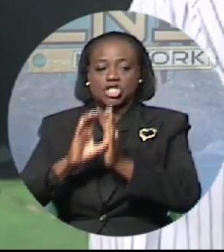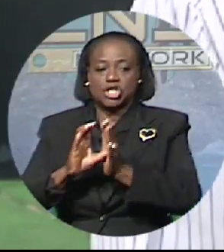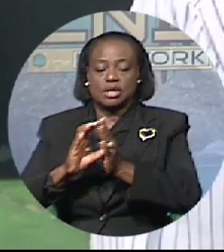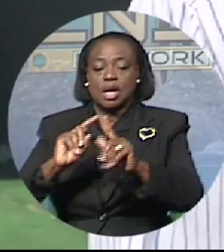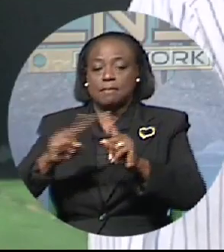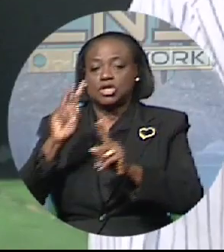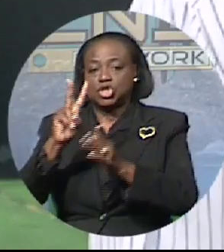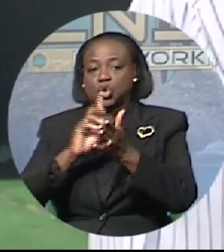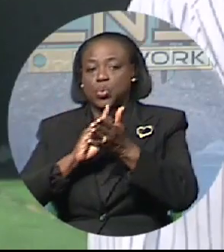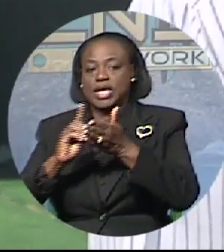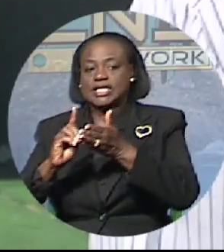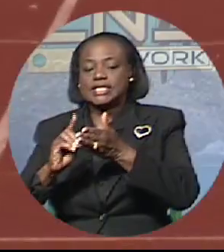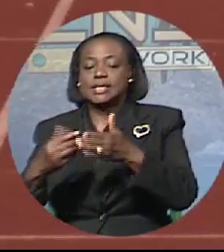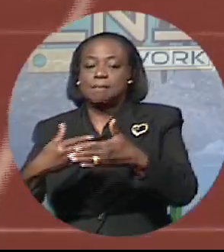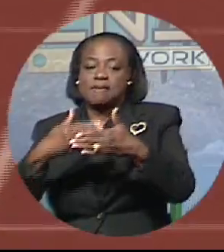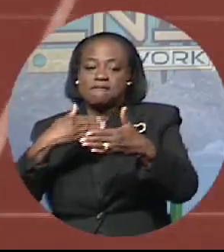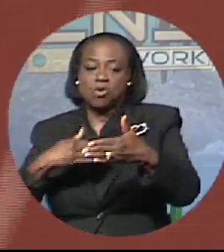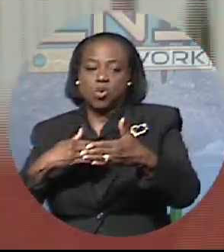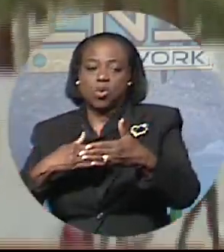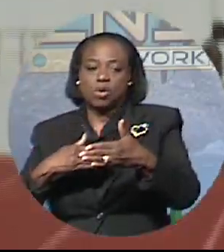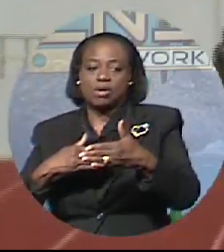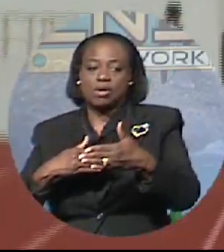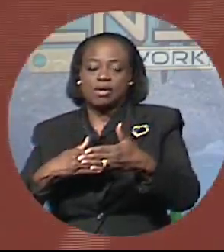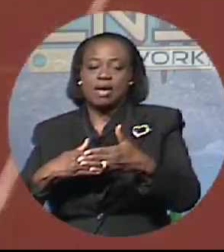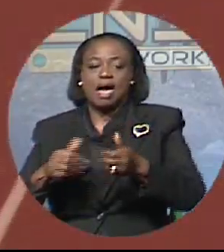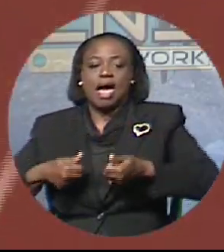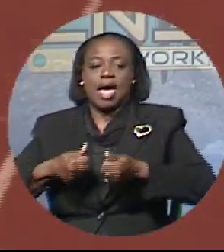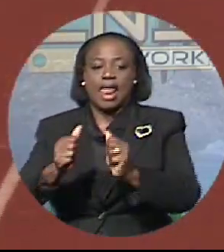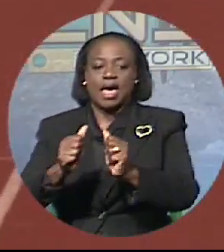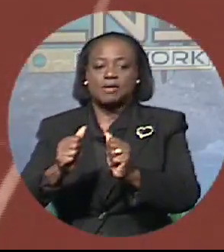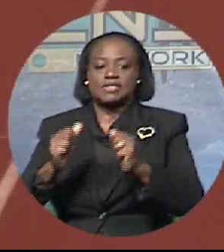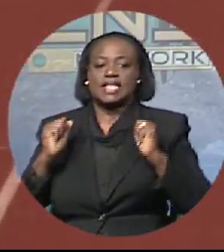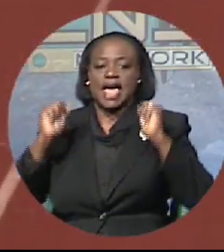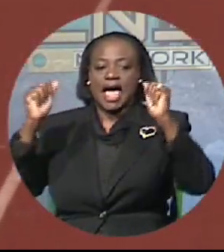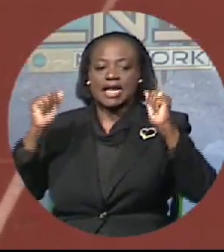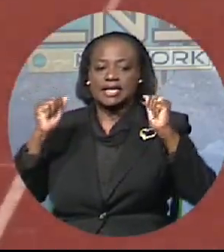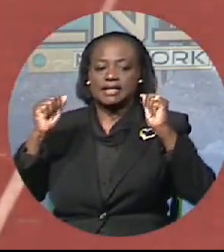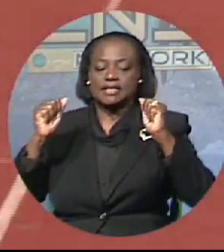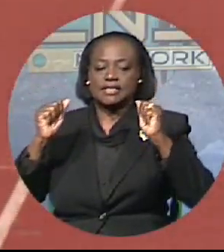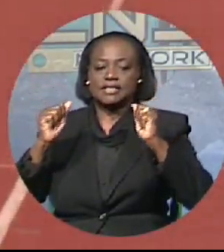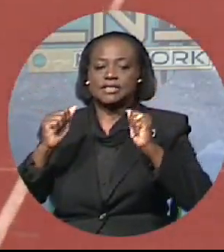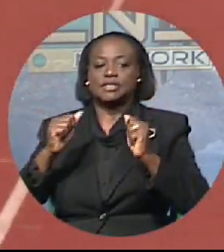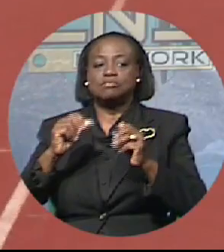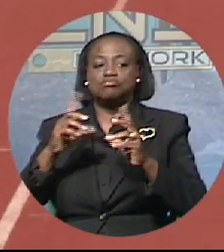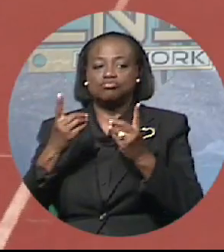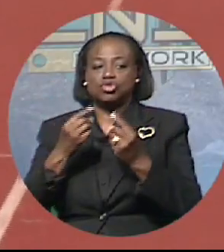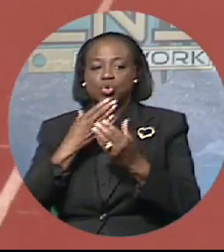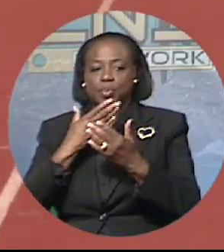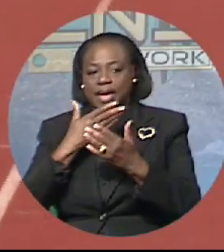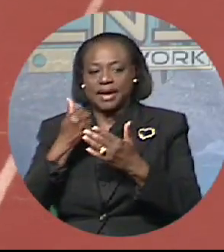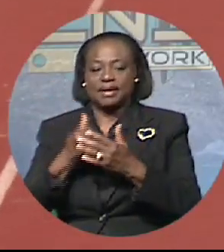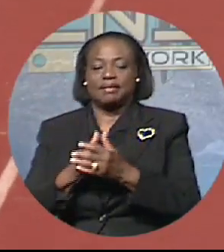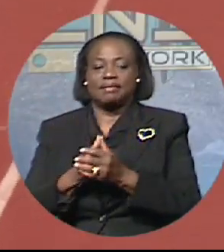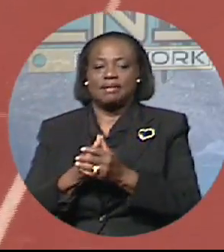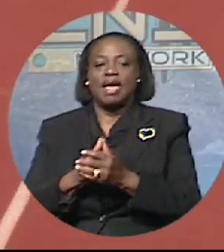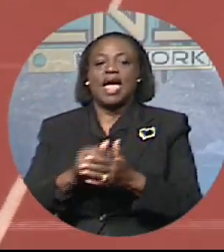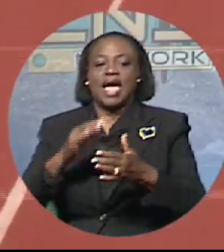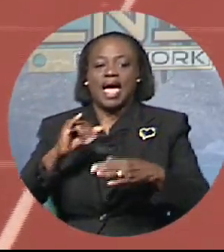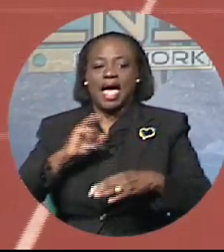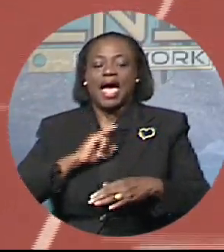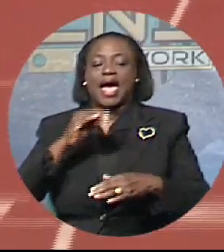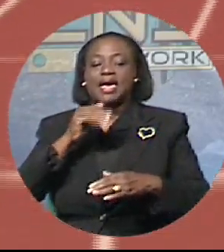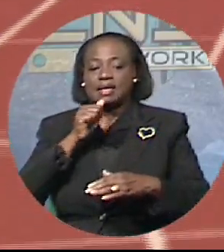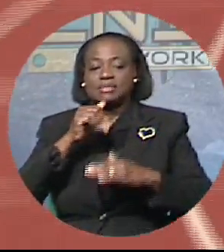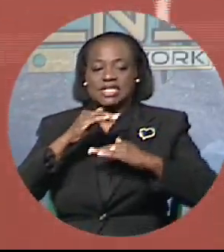an event such as this allows you to have the athletes maintain their sharpness and their fitness. So I'm quite satisfied, and I must be, because we